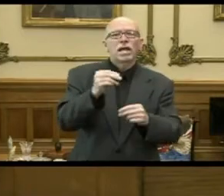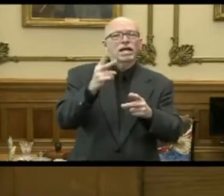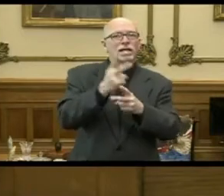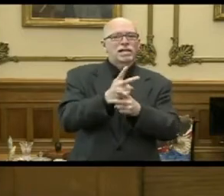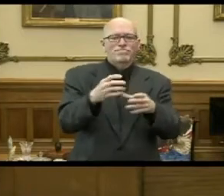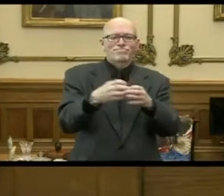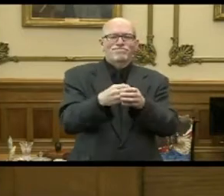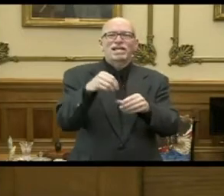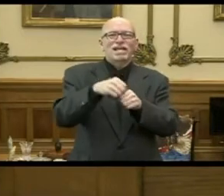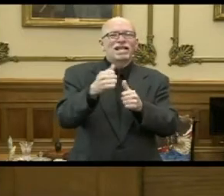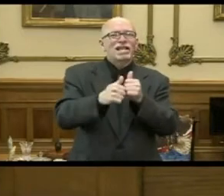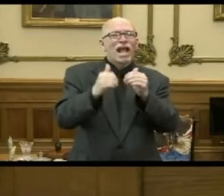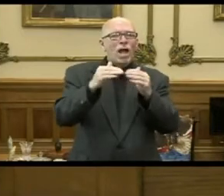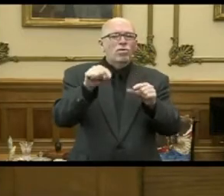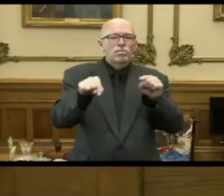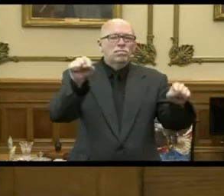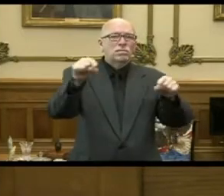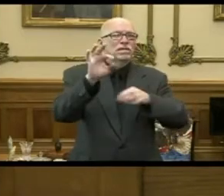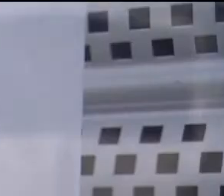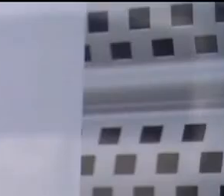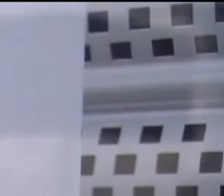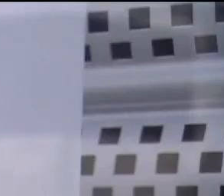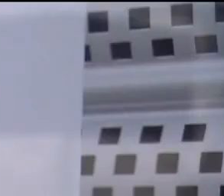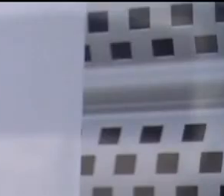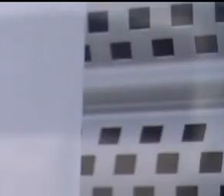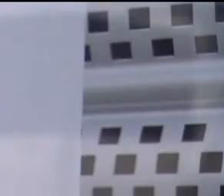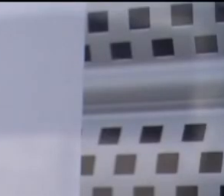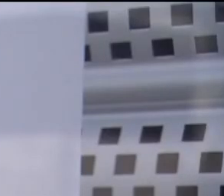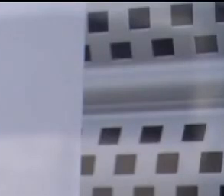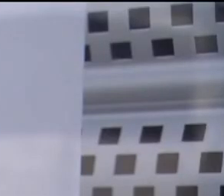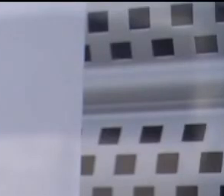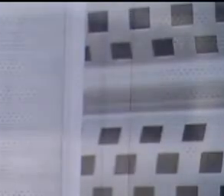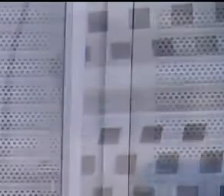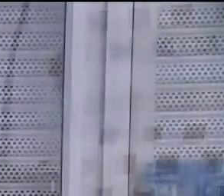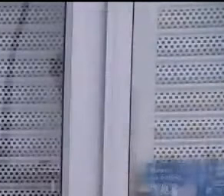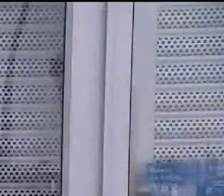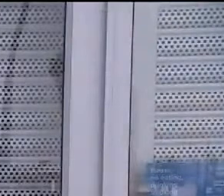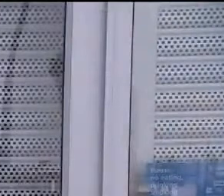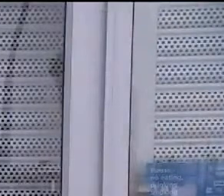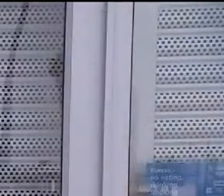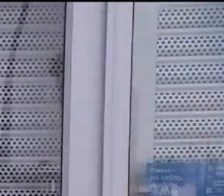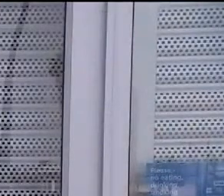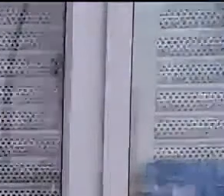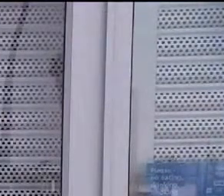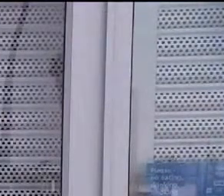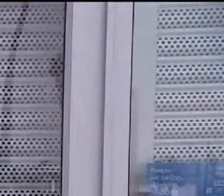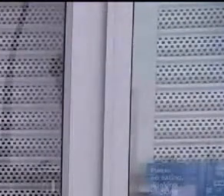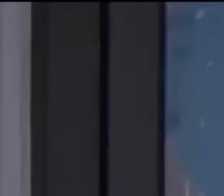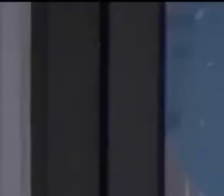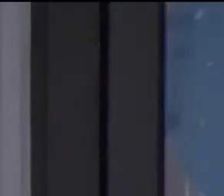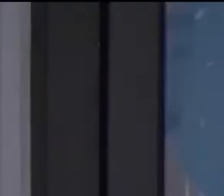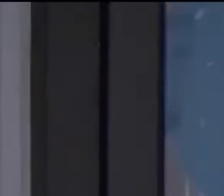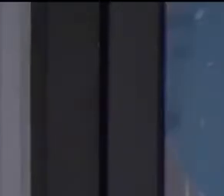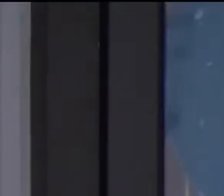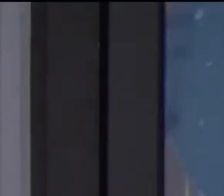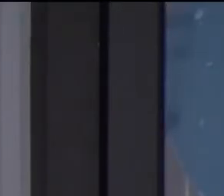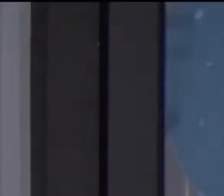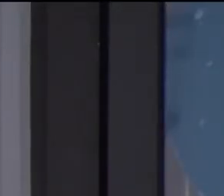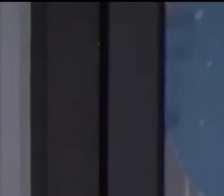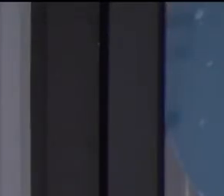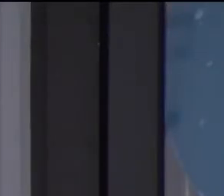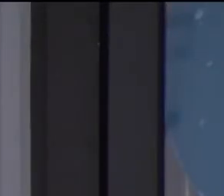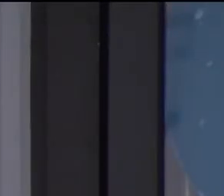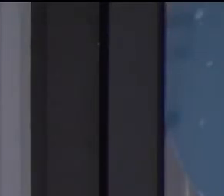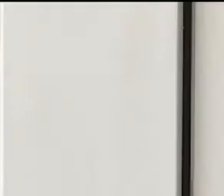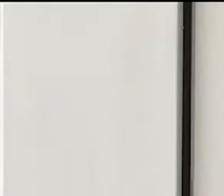to within households as opposed to within the community. And state officials say that's their biggest takeaway too. So don't expect any major